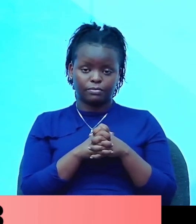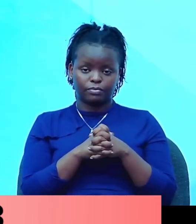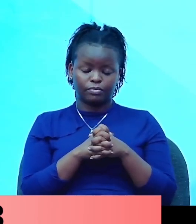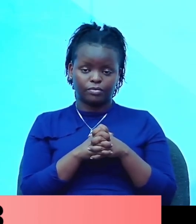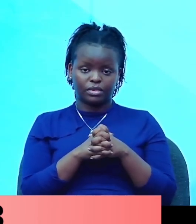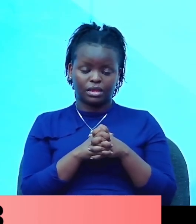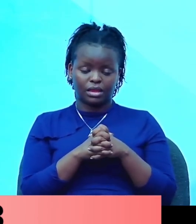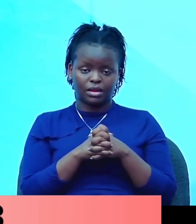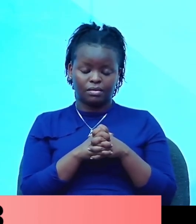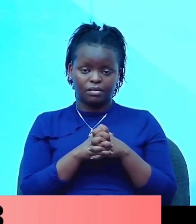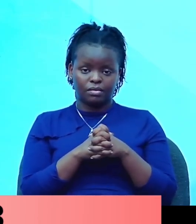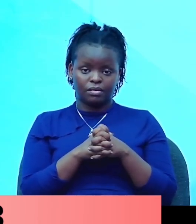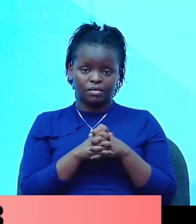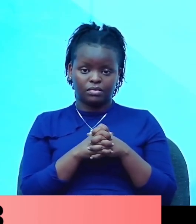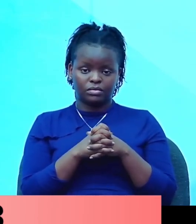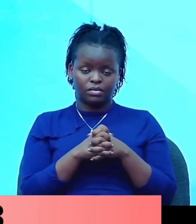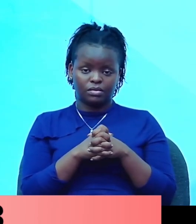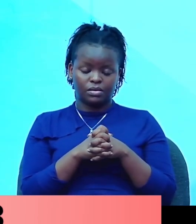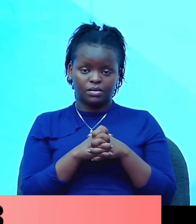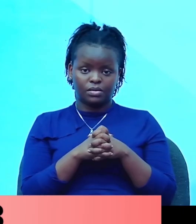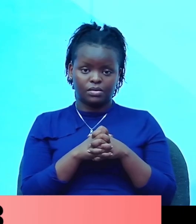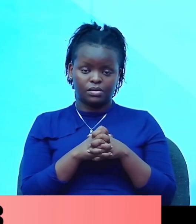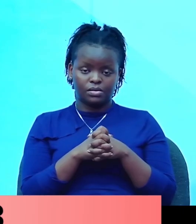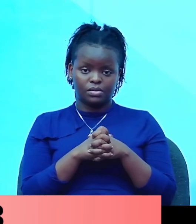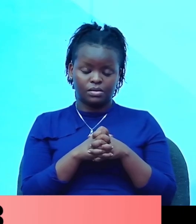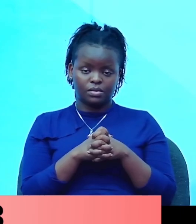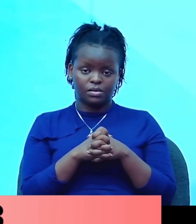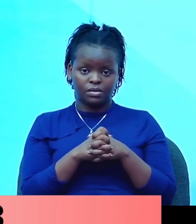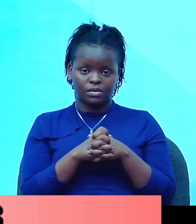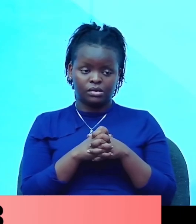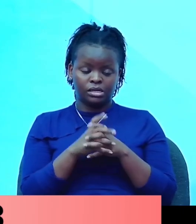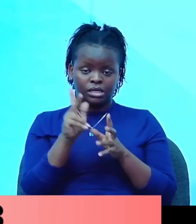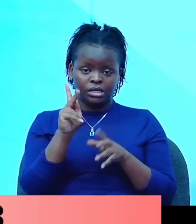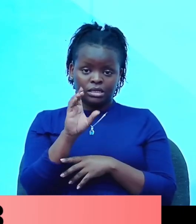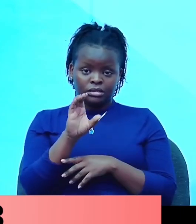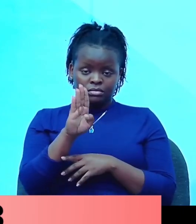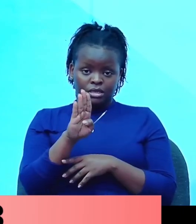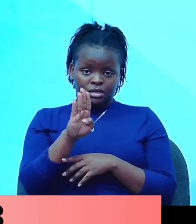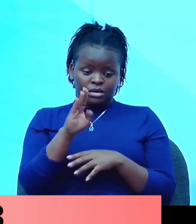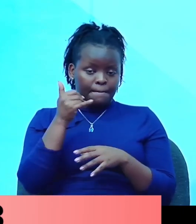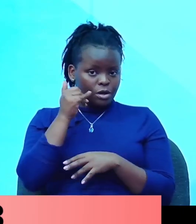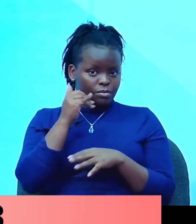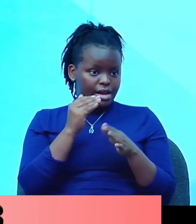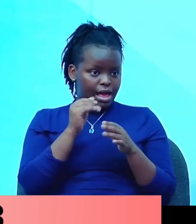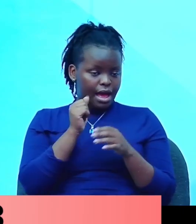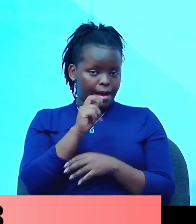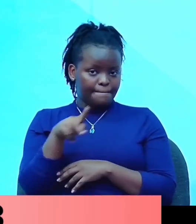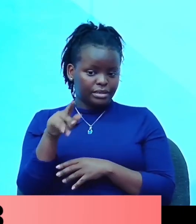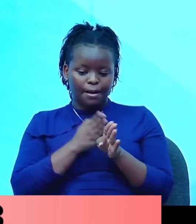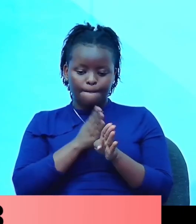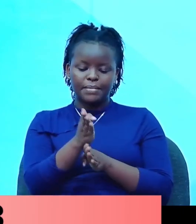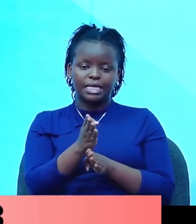in terms of building into it. Yeah? Yes. So the KCB mobile app is actually a main digital platform